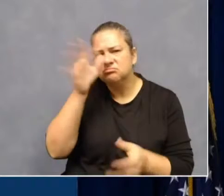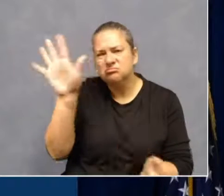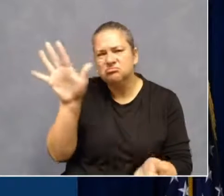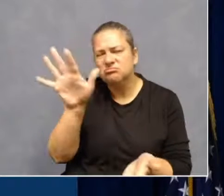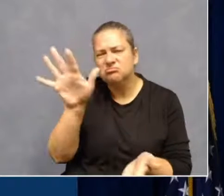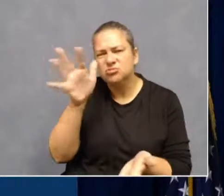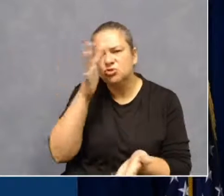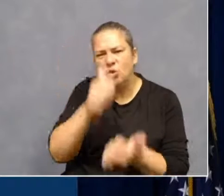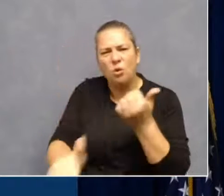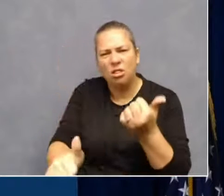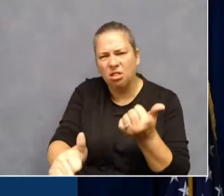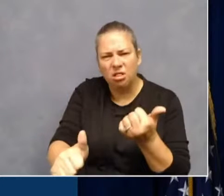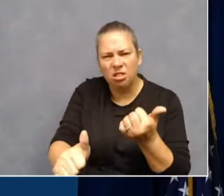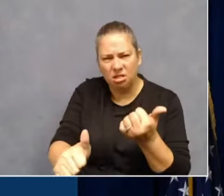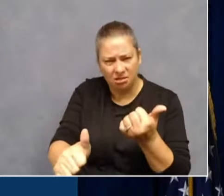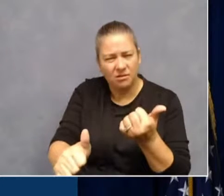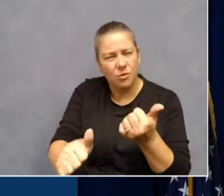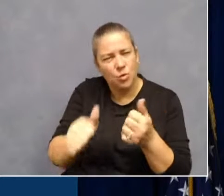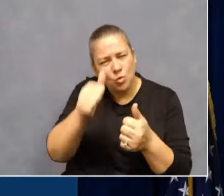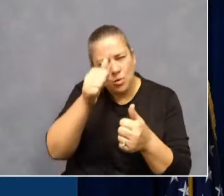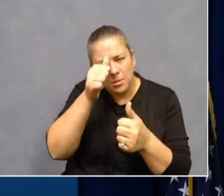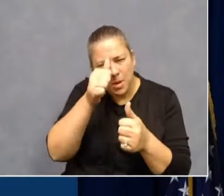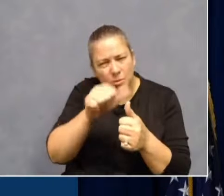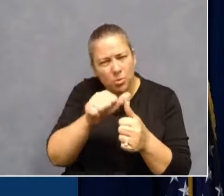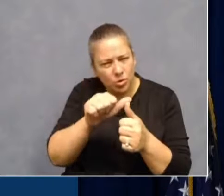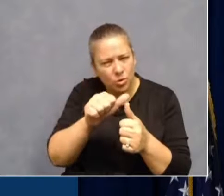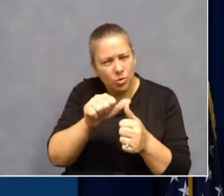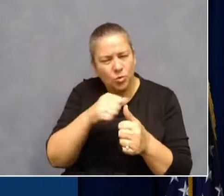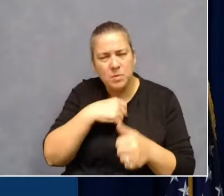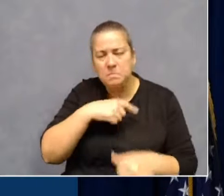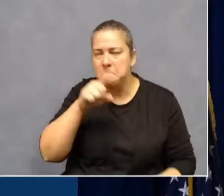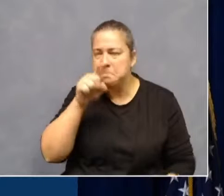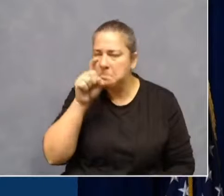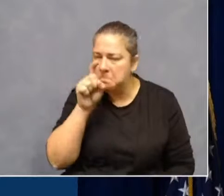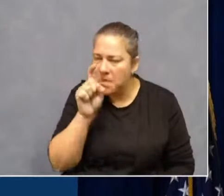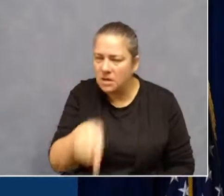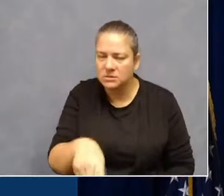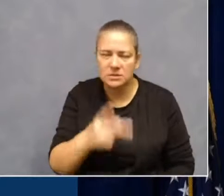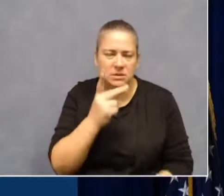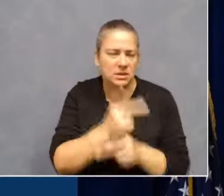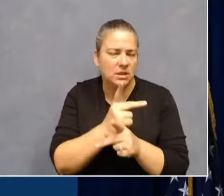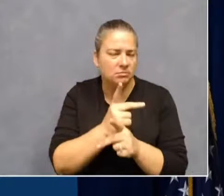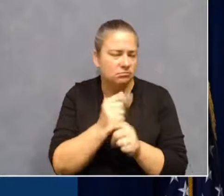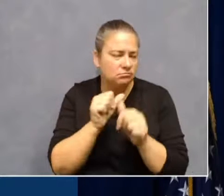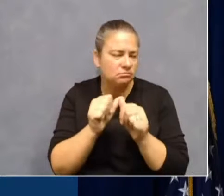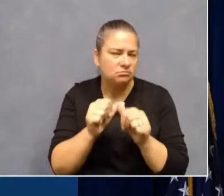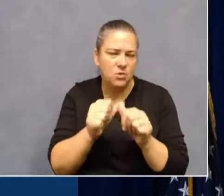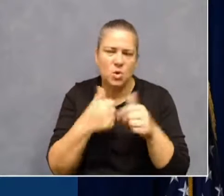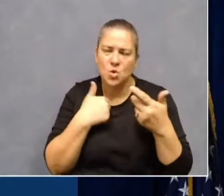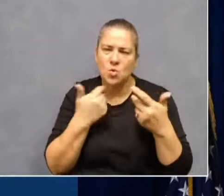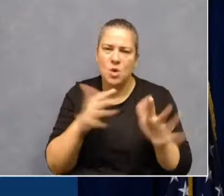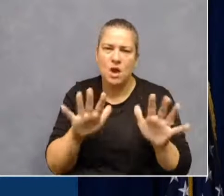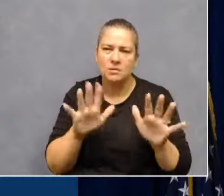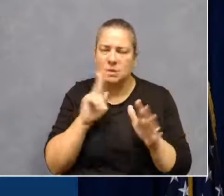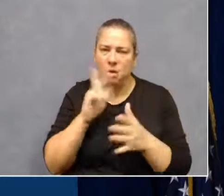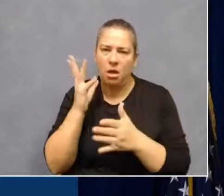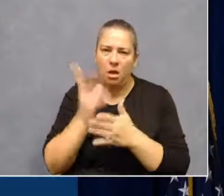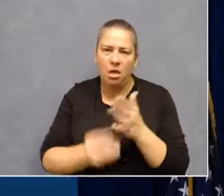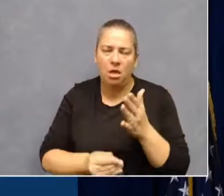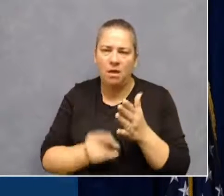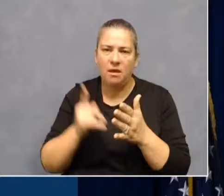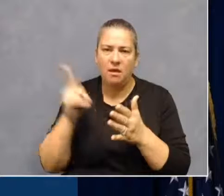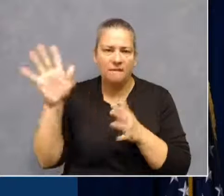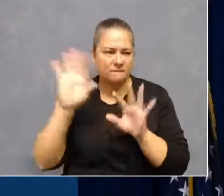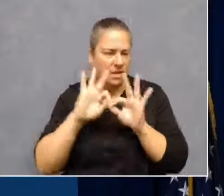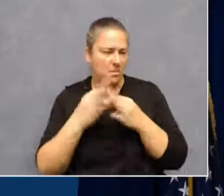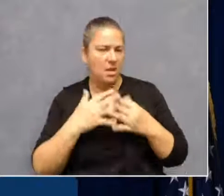And we ought to remember that to make sure we do what it takes to not lose individuals whose families are going to